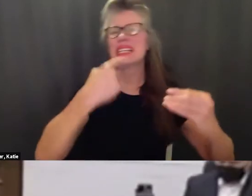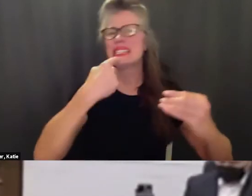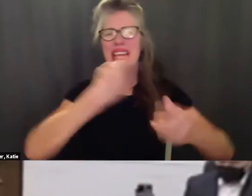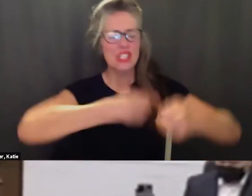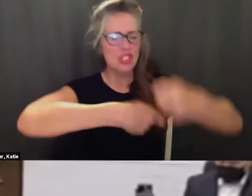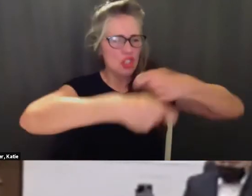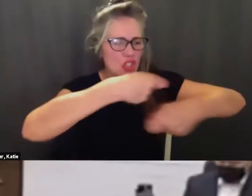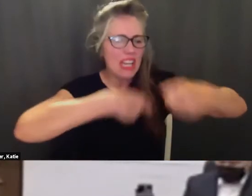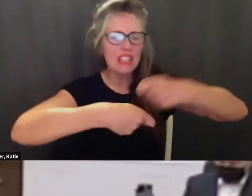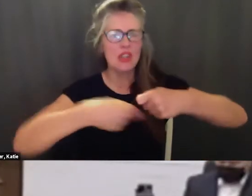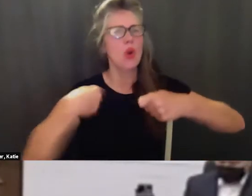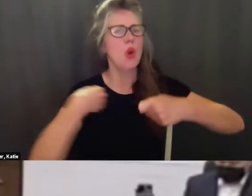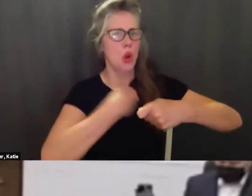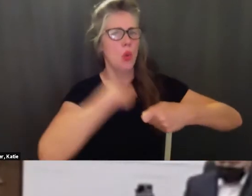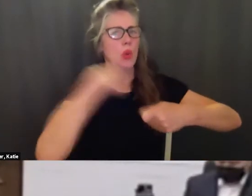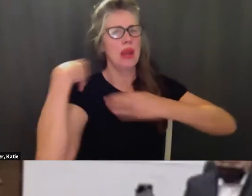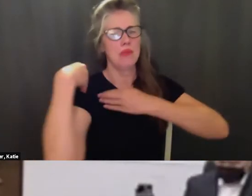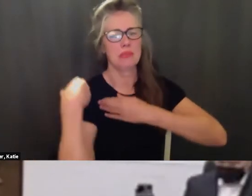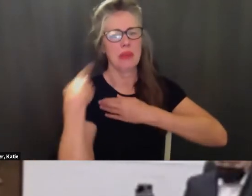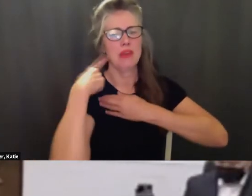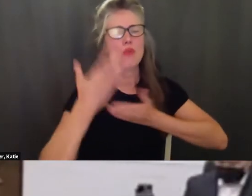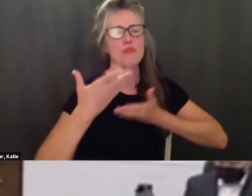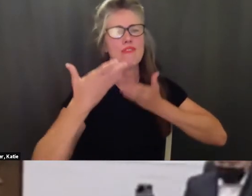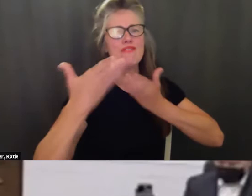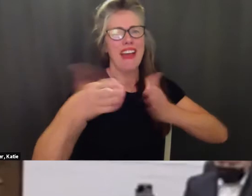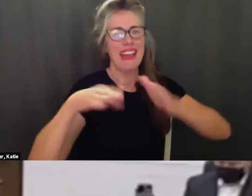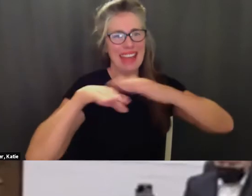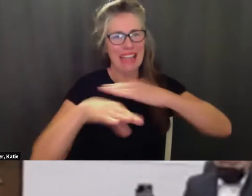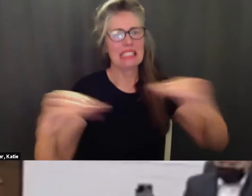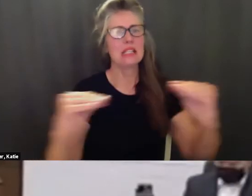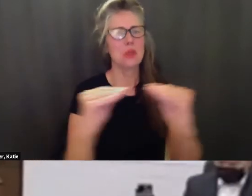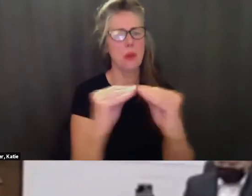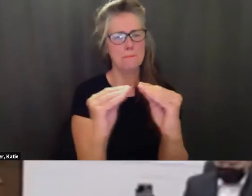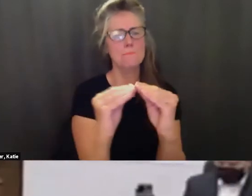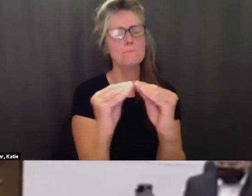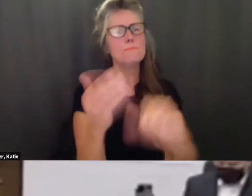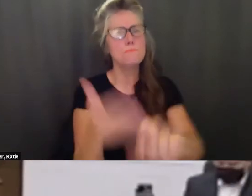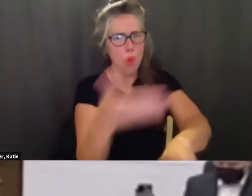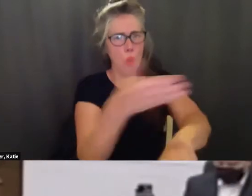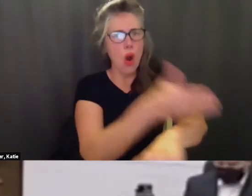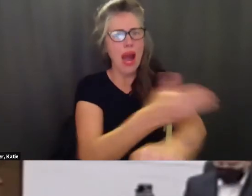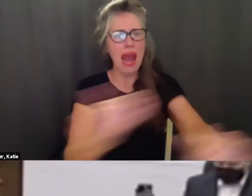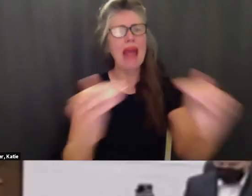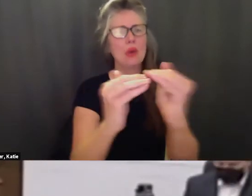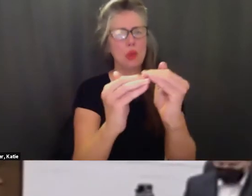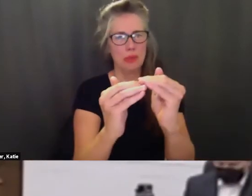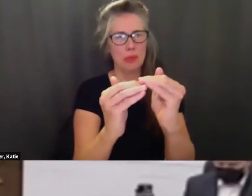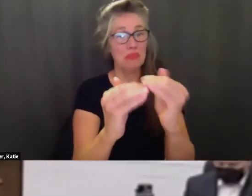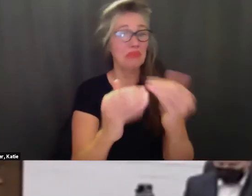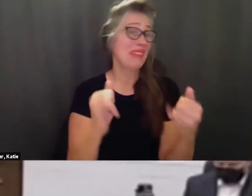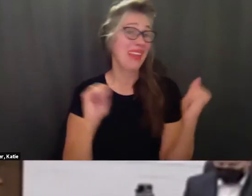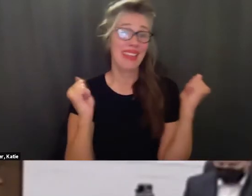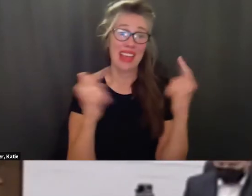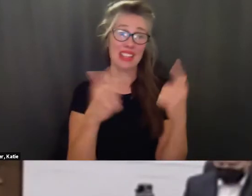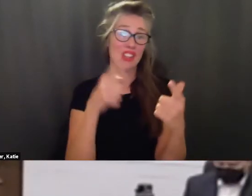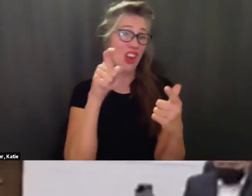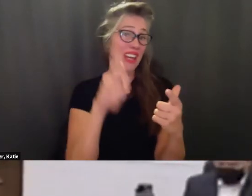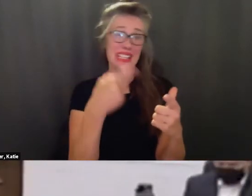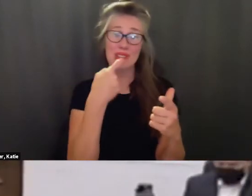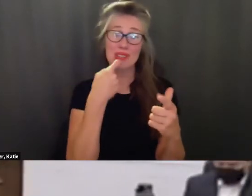access, period. So that's all I have to say regarding the LCAP. Thank